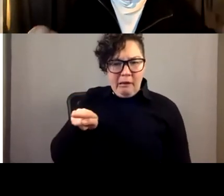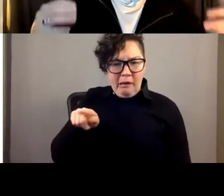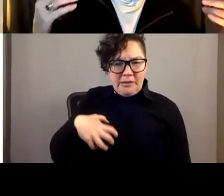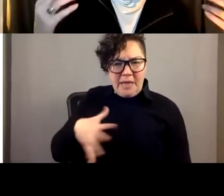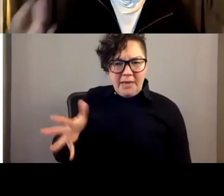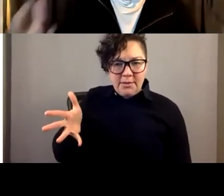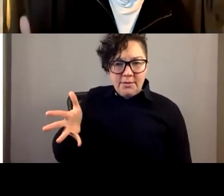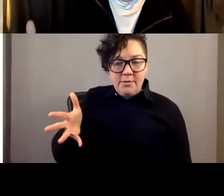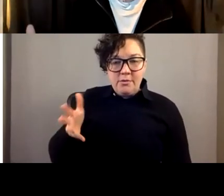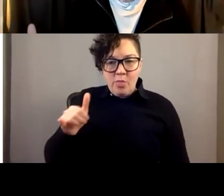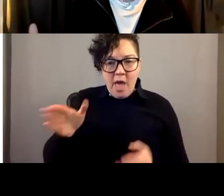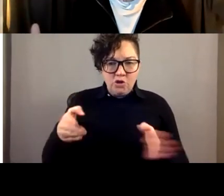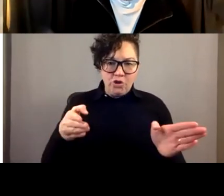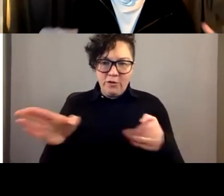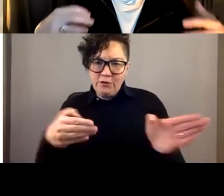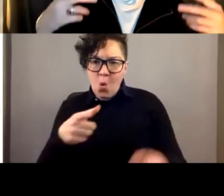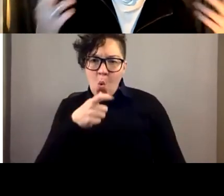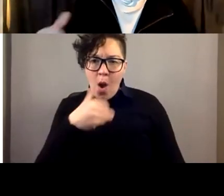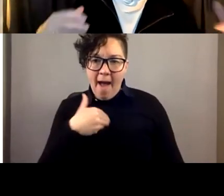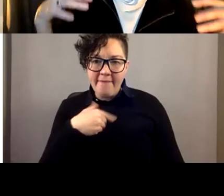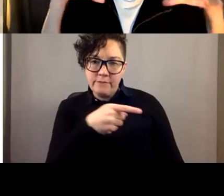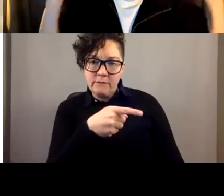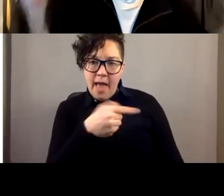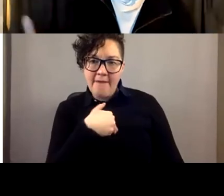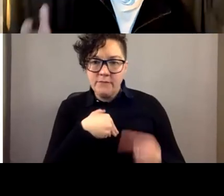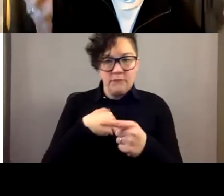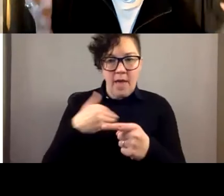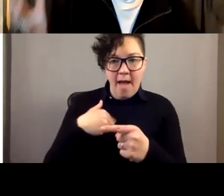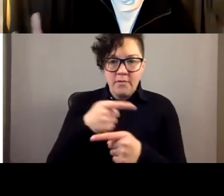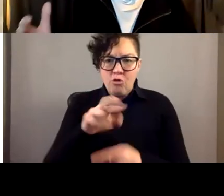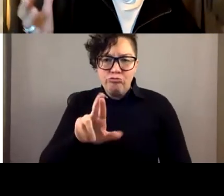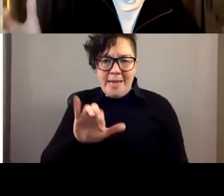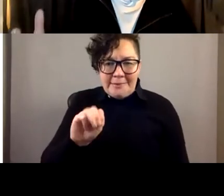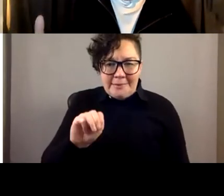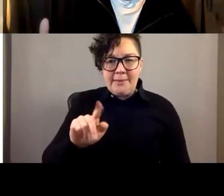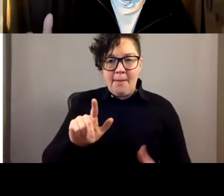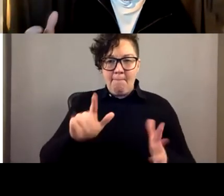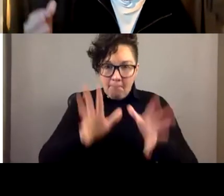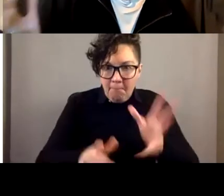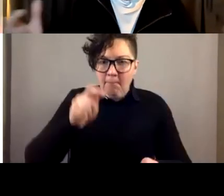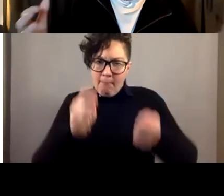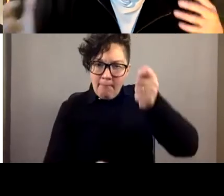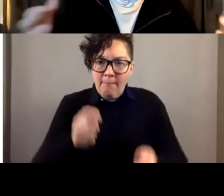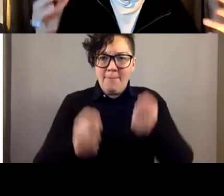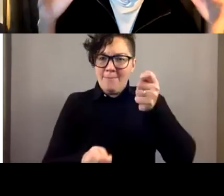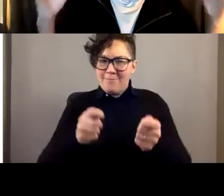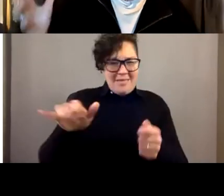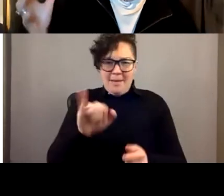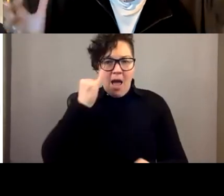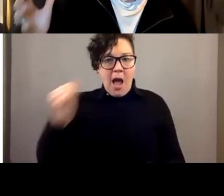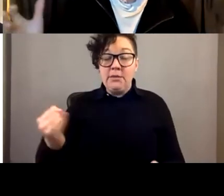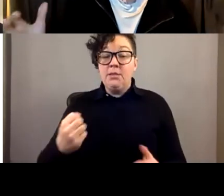malleable. And I think racism is like that. But a lot of constructions of our enemies within and without